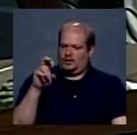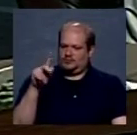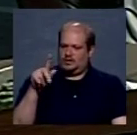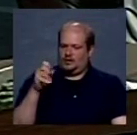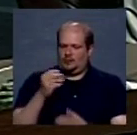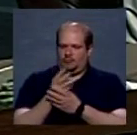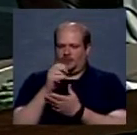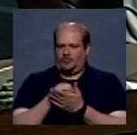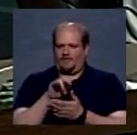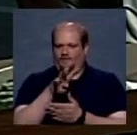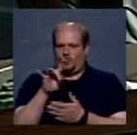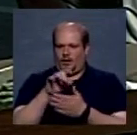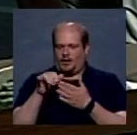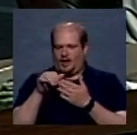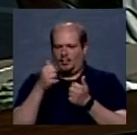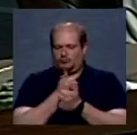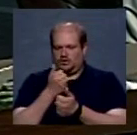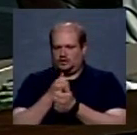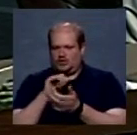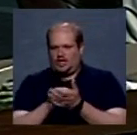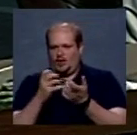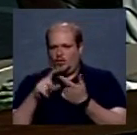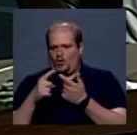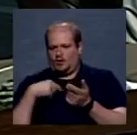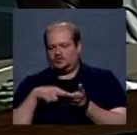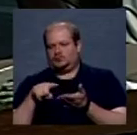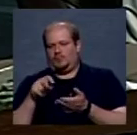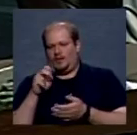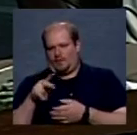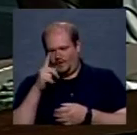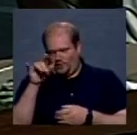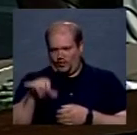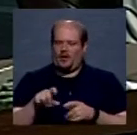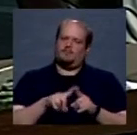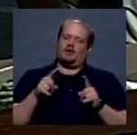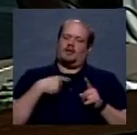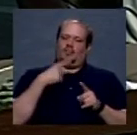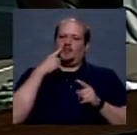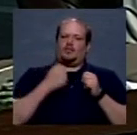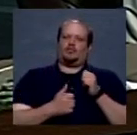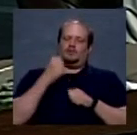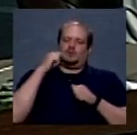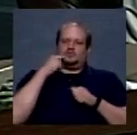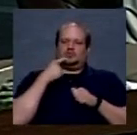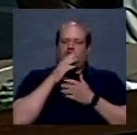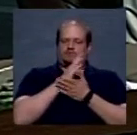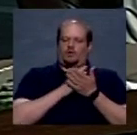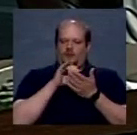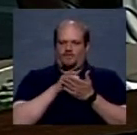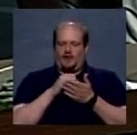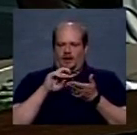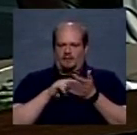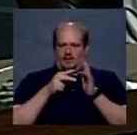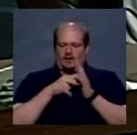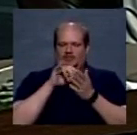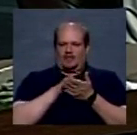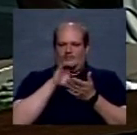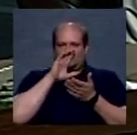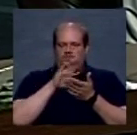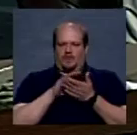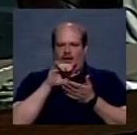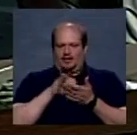piece that he wants to be reimbursed for. But I think the more serious part of it, I mean, that was bad that you